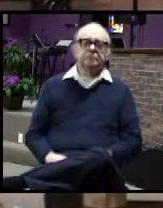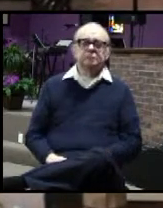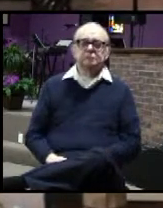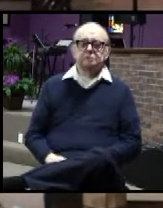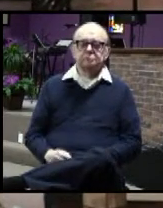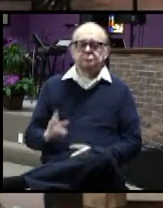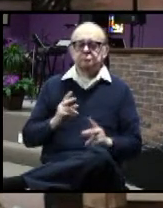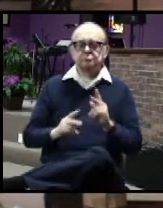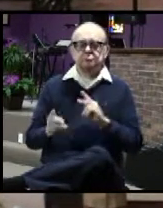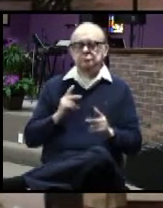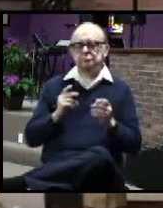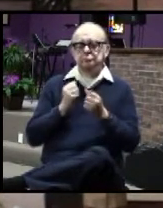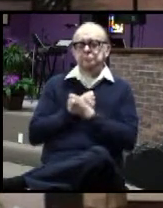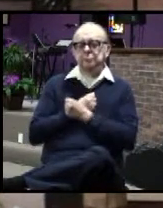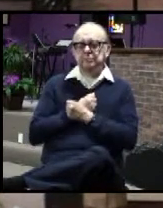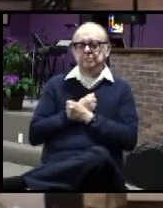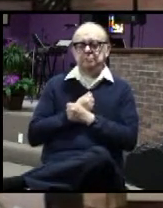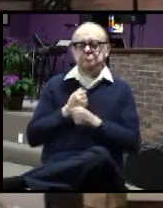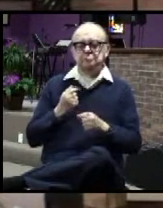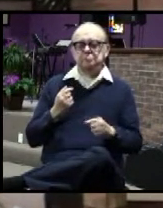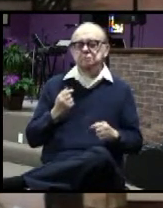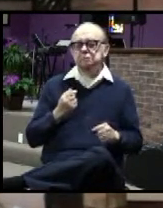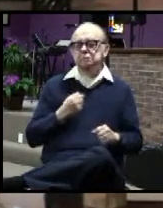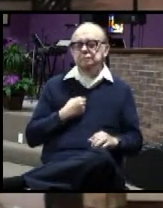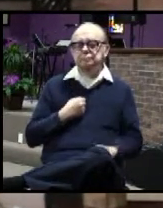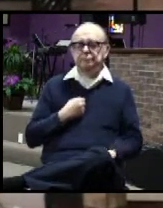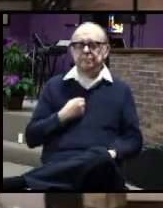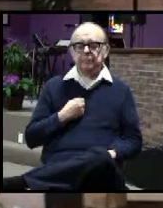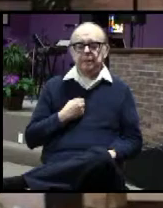People would love you, and people